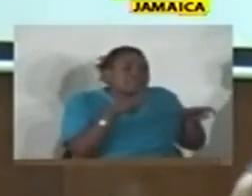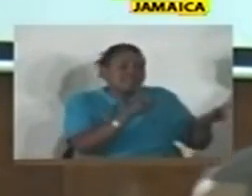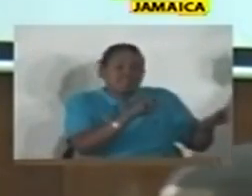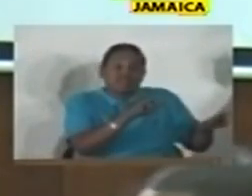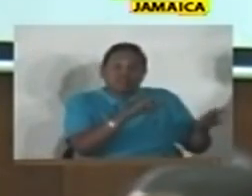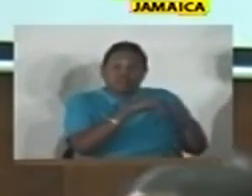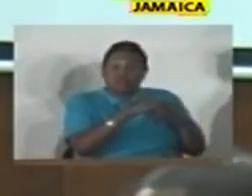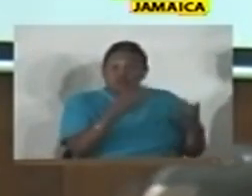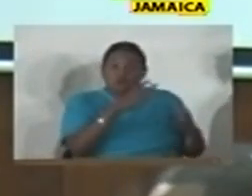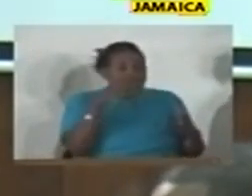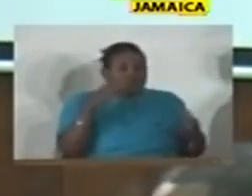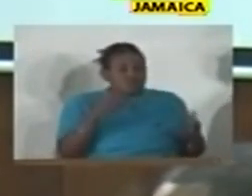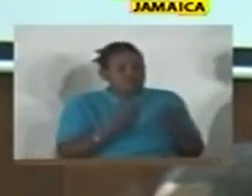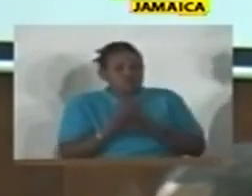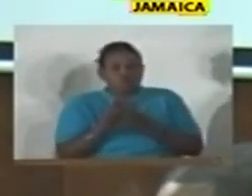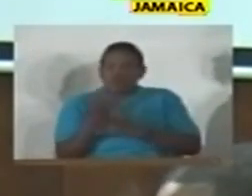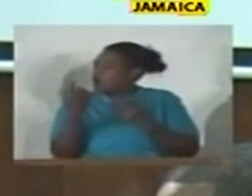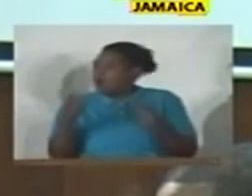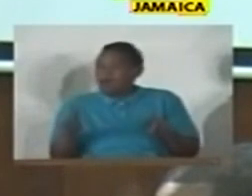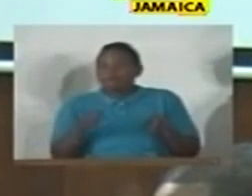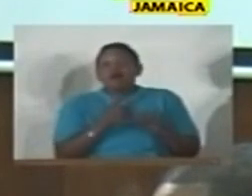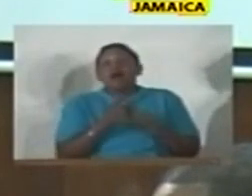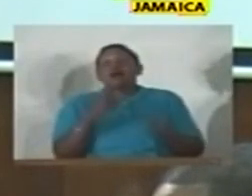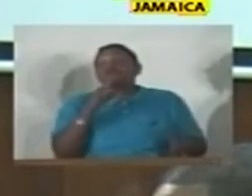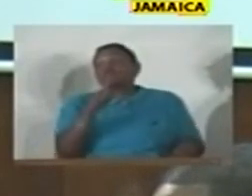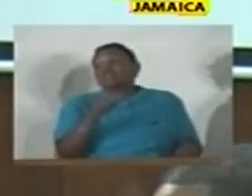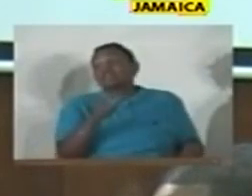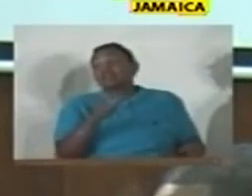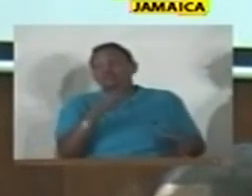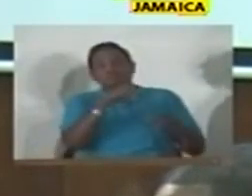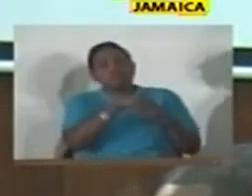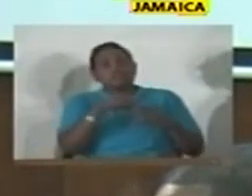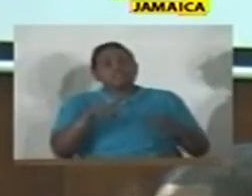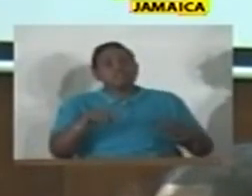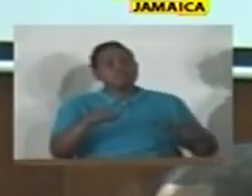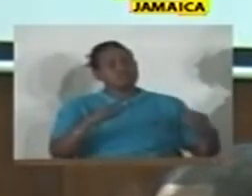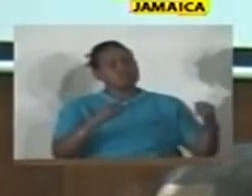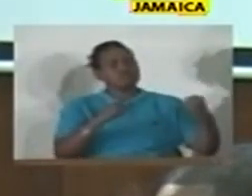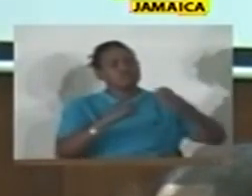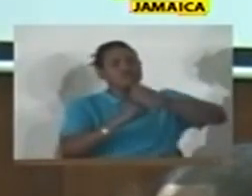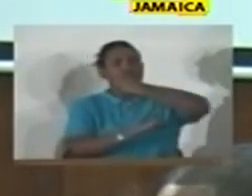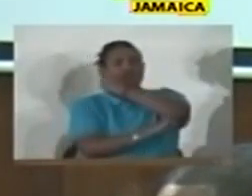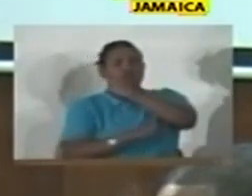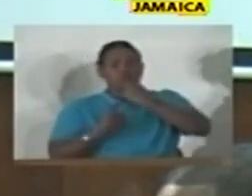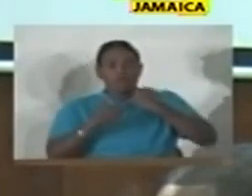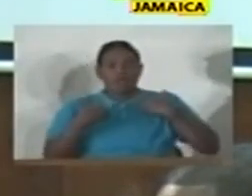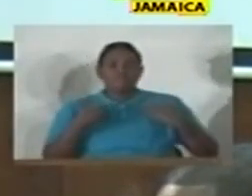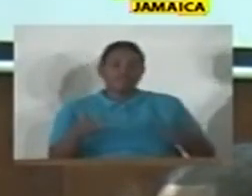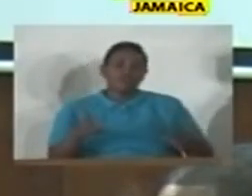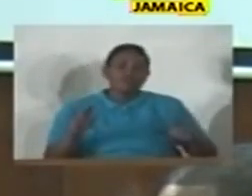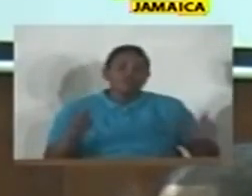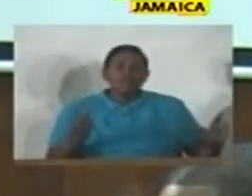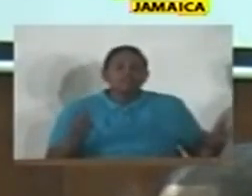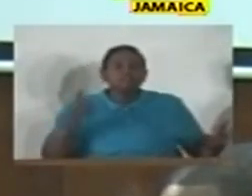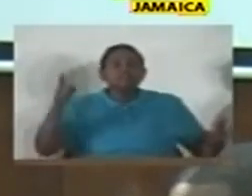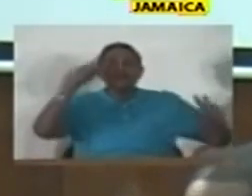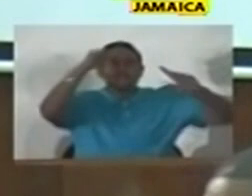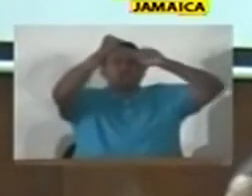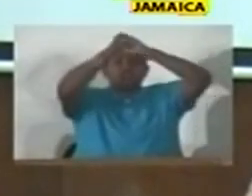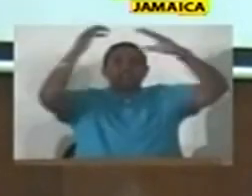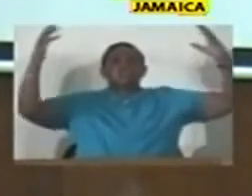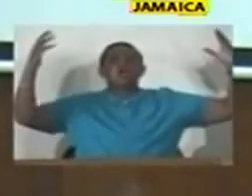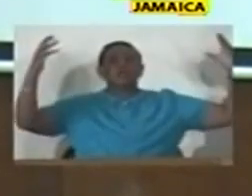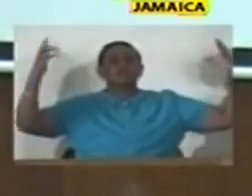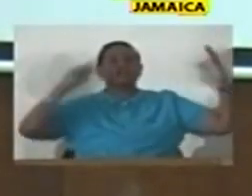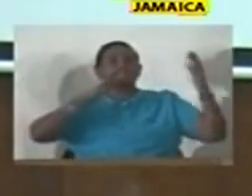in agriculture and be part of this rock that we have here. They have a vision